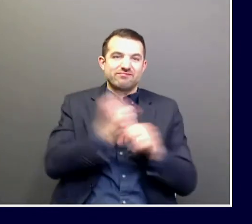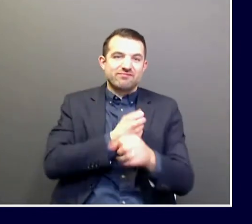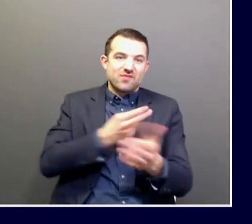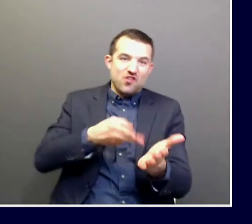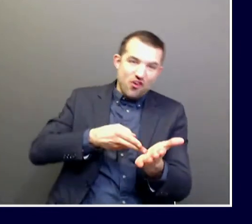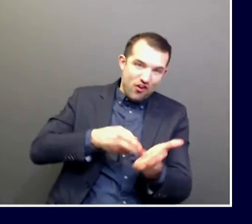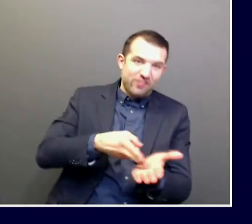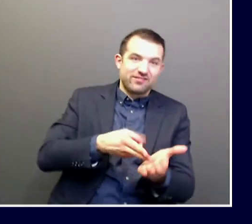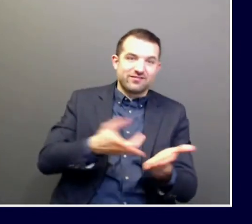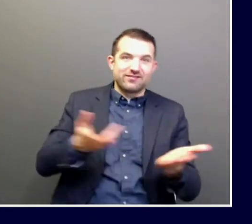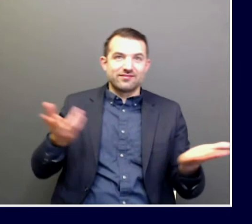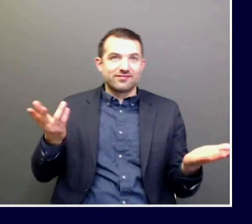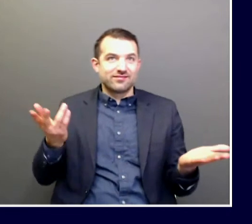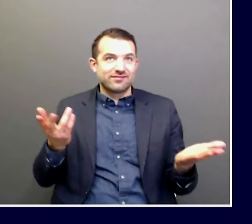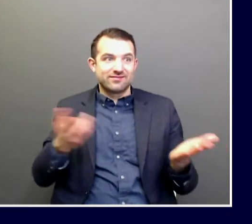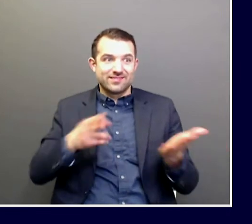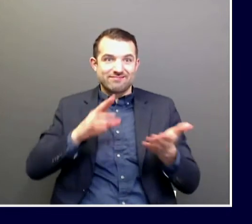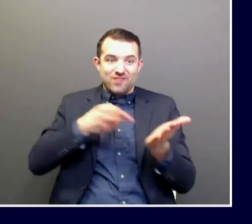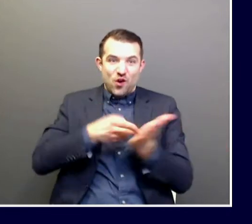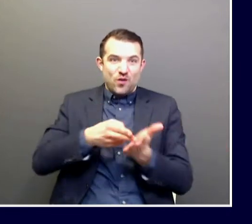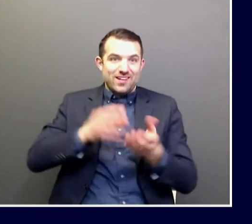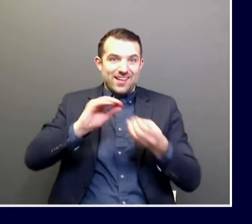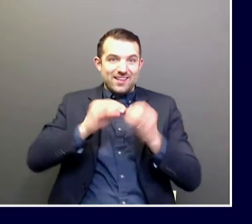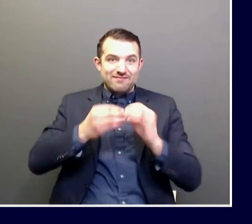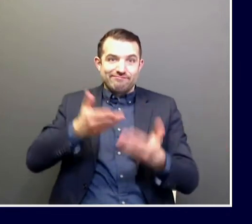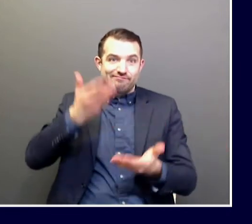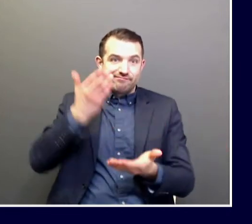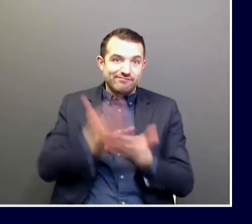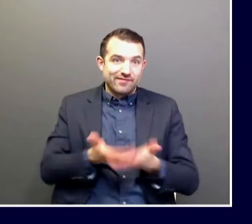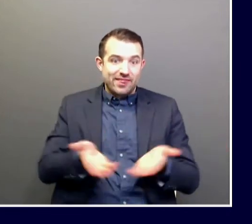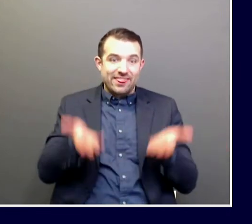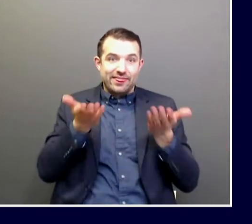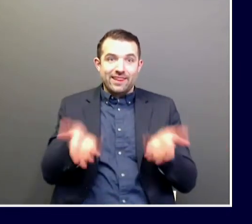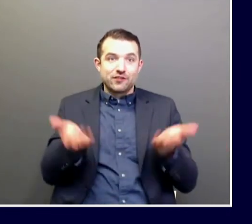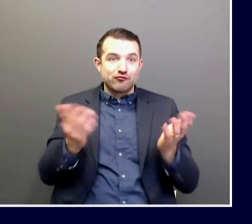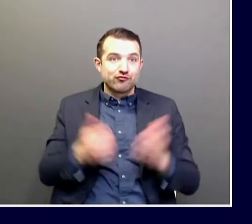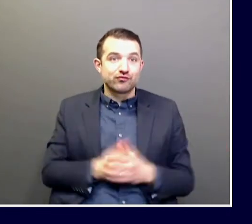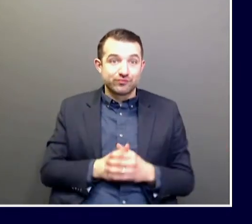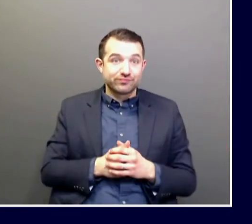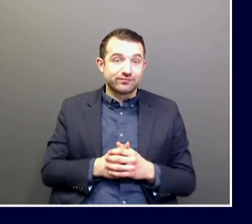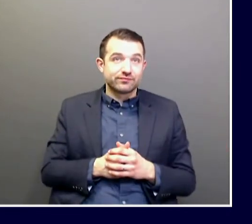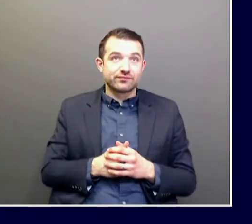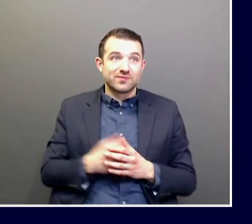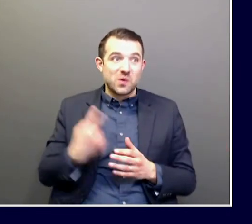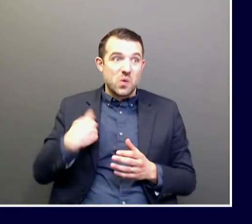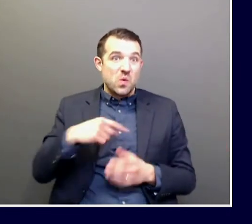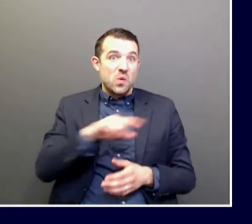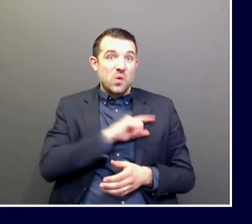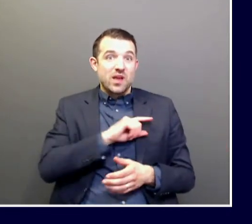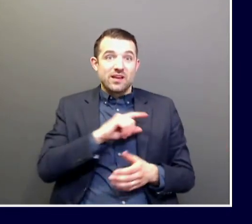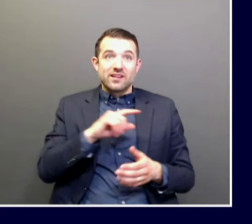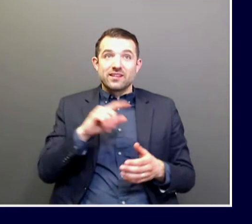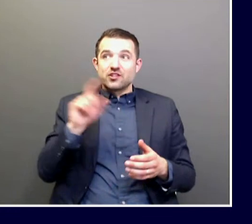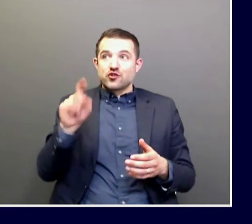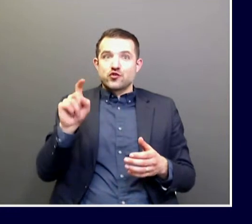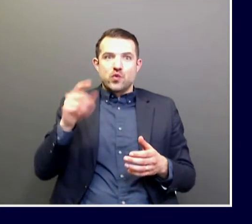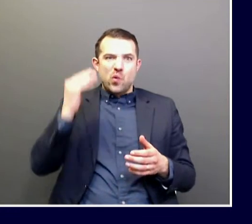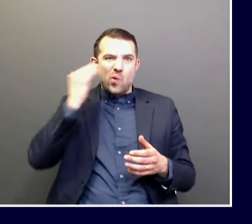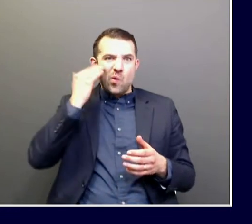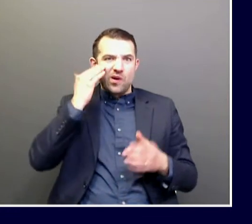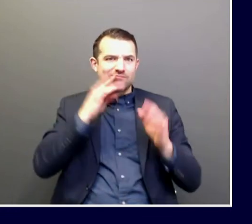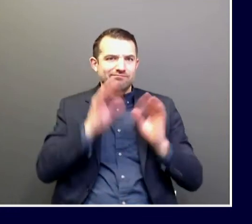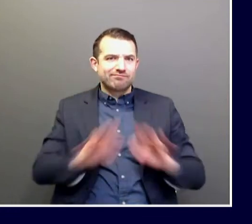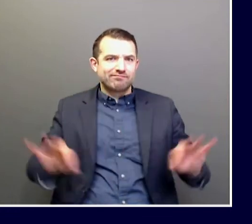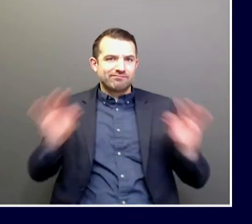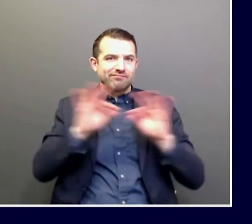health metric. It's designed and it does answer the question that we should all be caring about, which is what's going on in my community